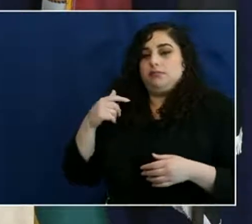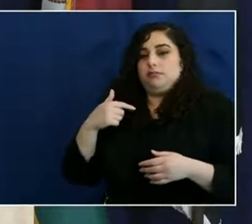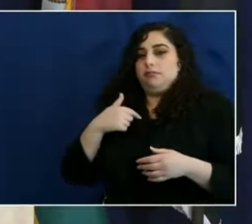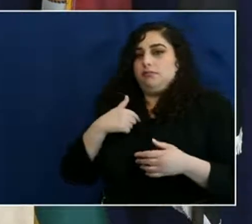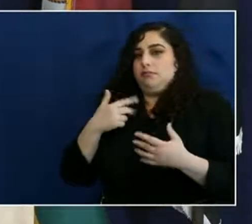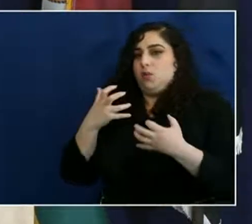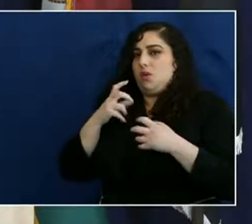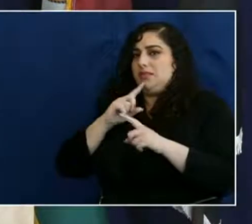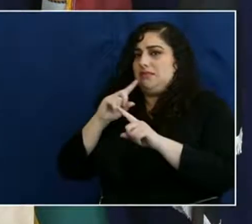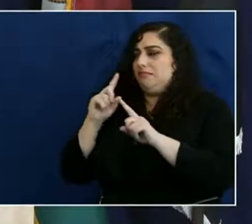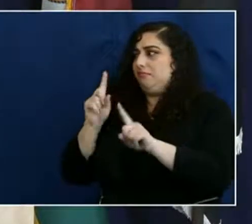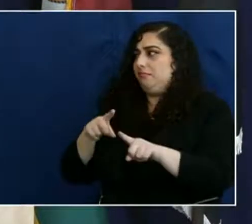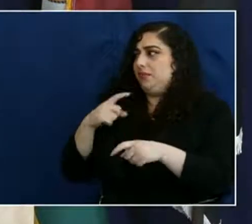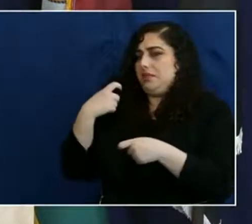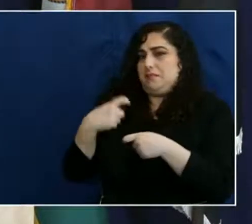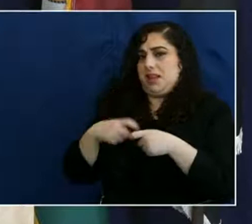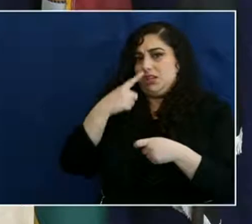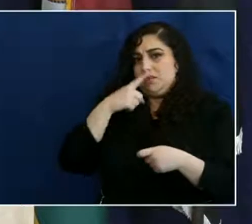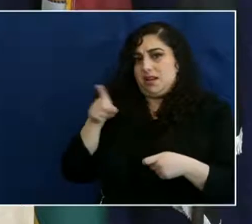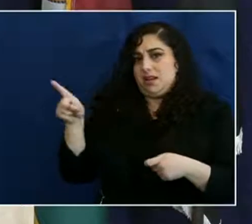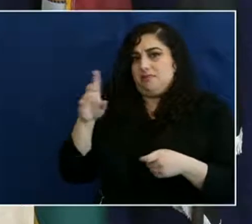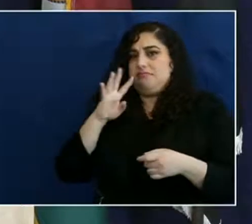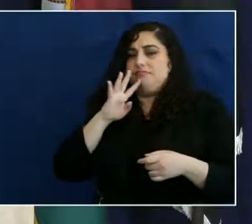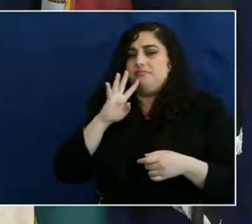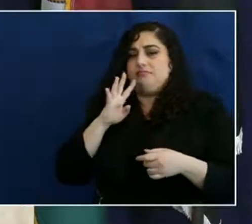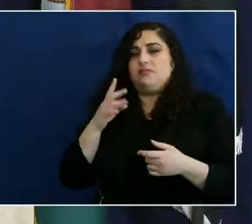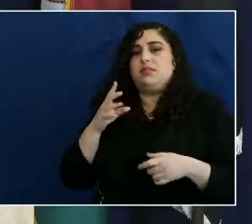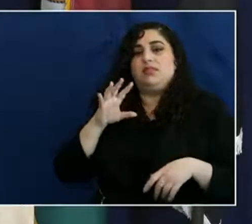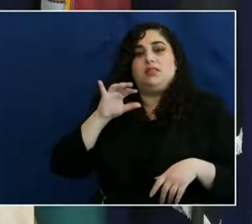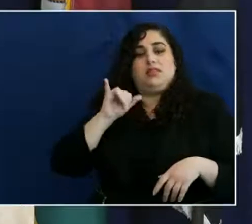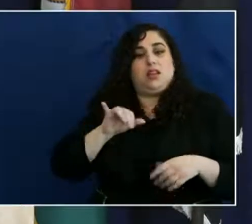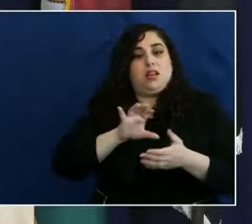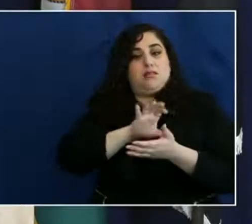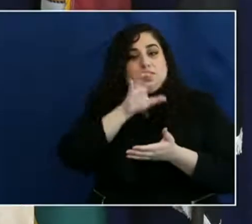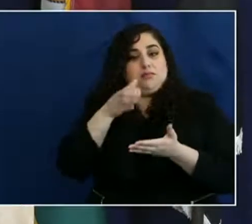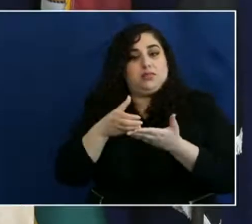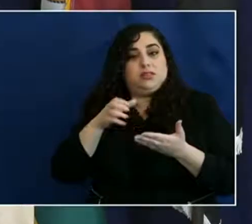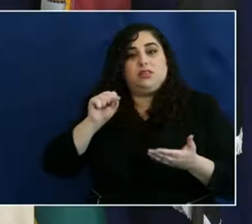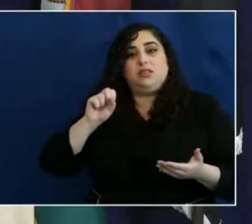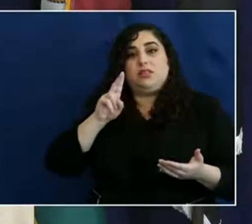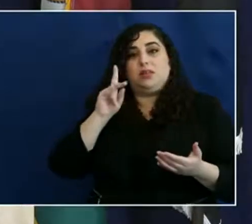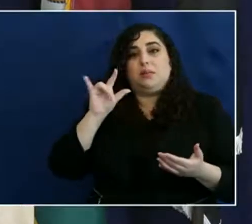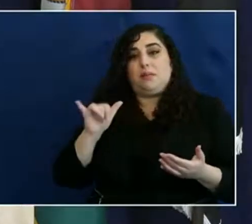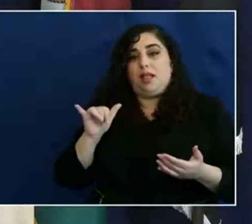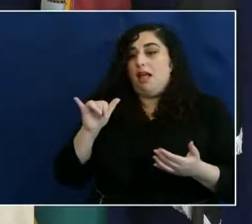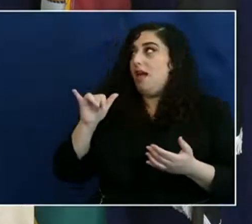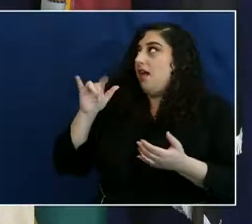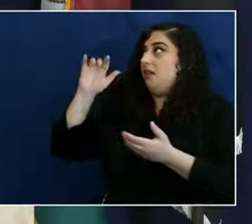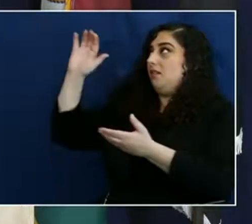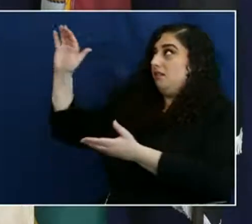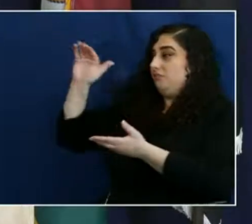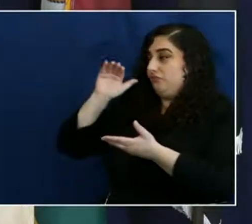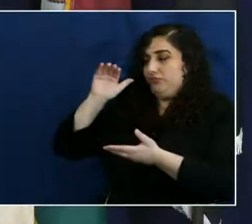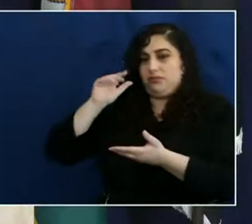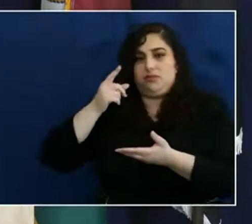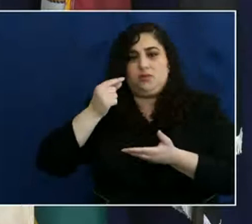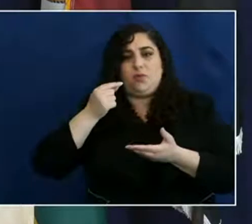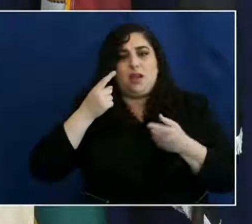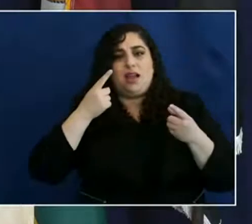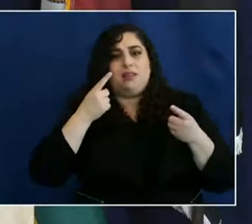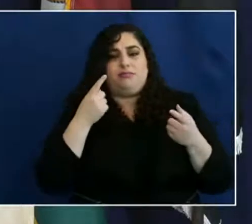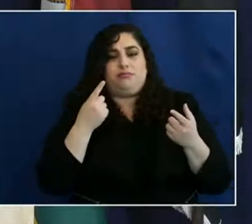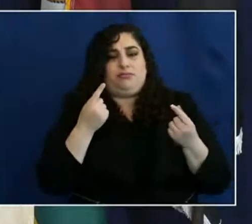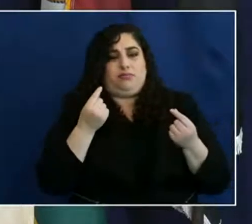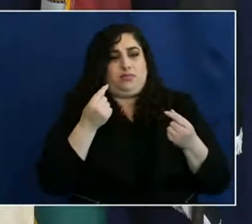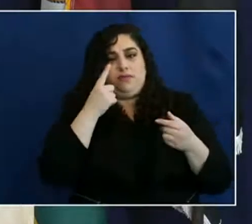improving? This week there was a 10% increase in supply. What is expected for next week? And I'll read the second question afterwards.